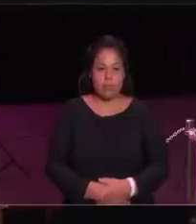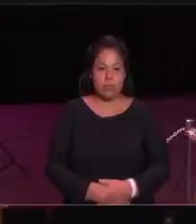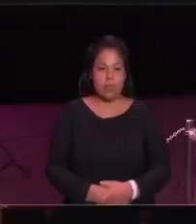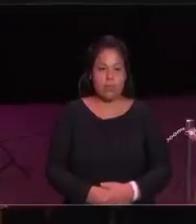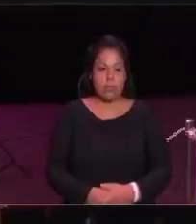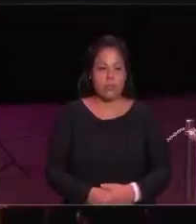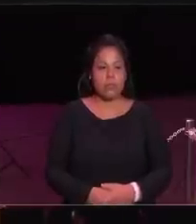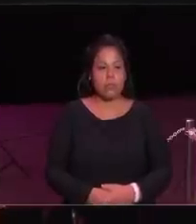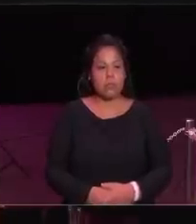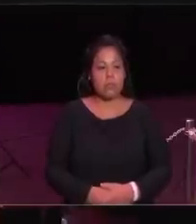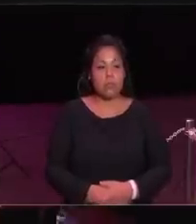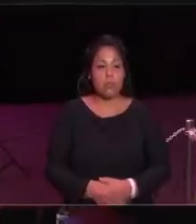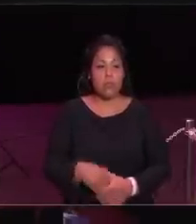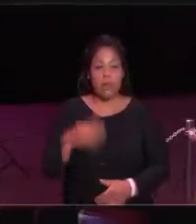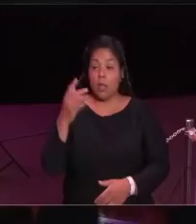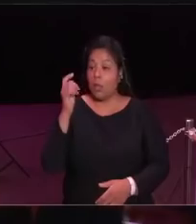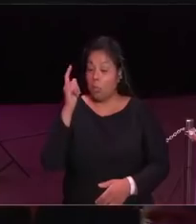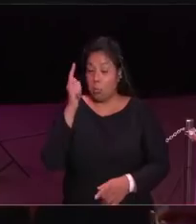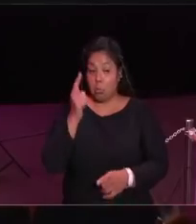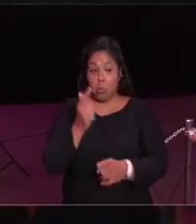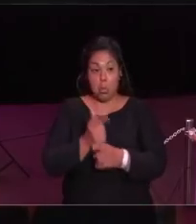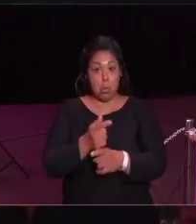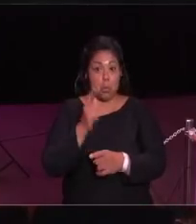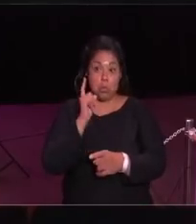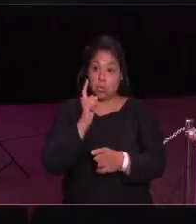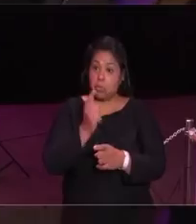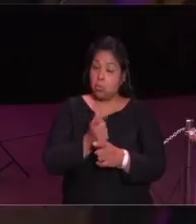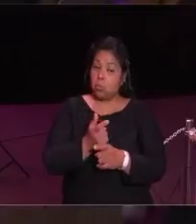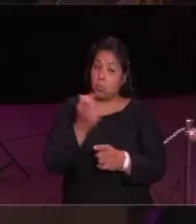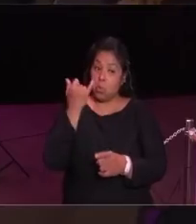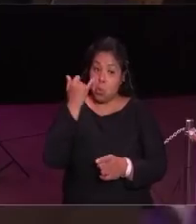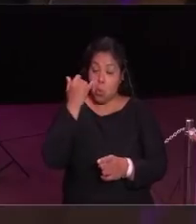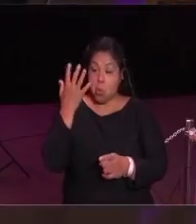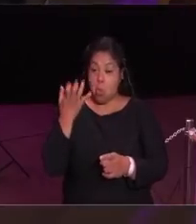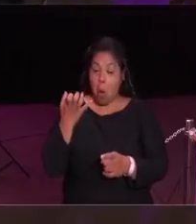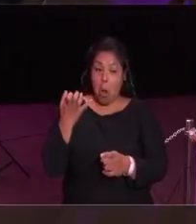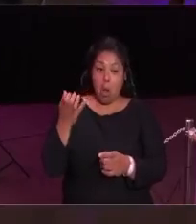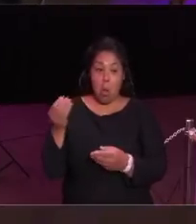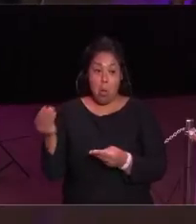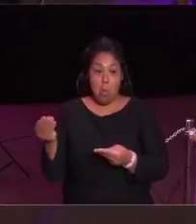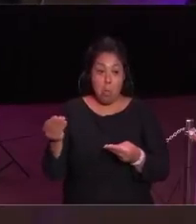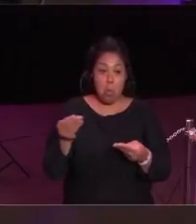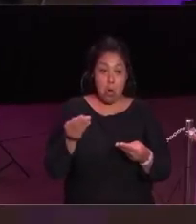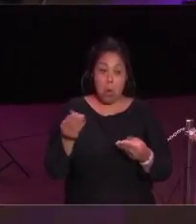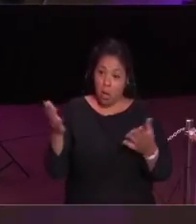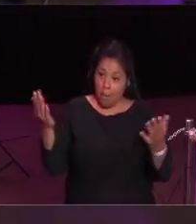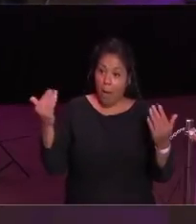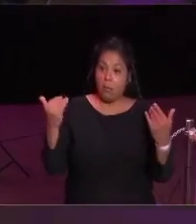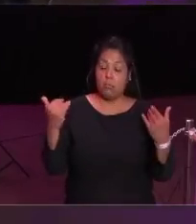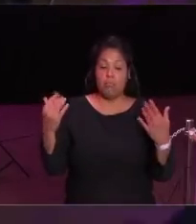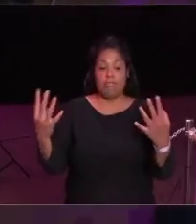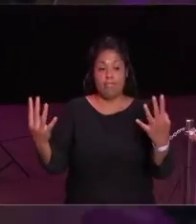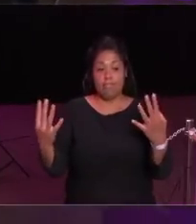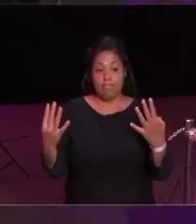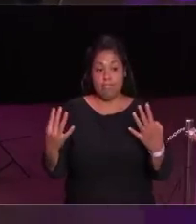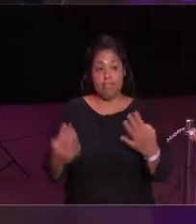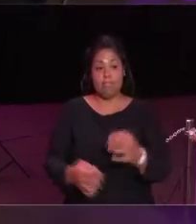$100. Hermano, si usted quiere cooperar, hermano, hermana, con $100, ¿por qué no pasa? Why don't you come?